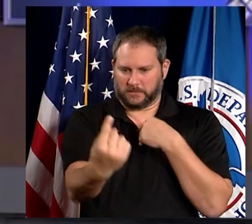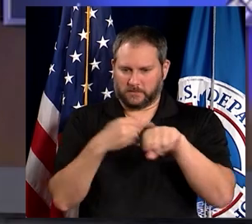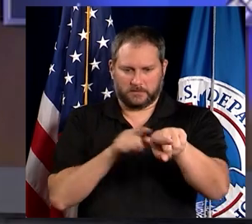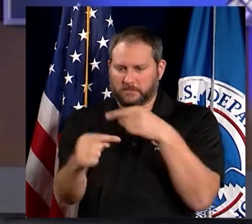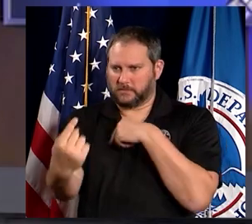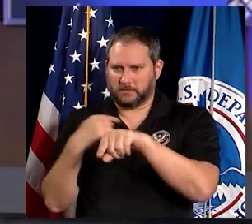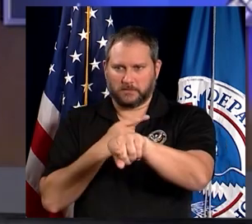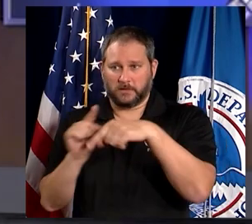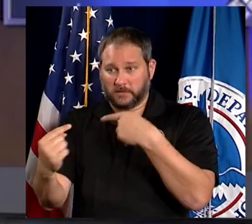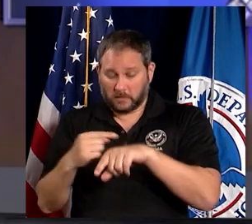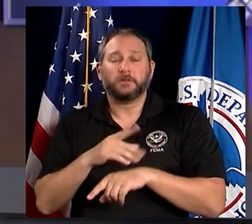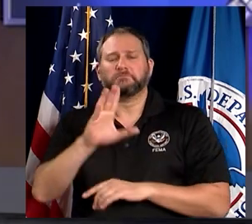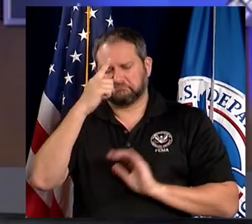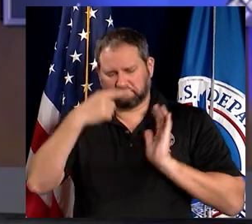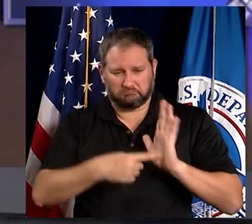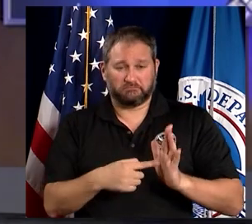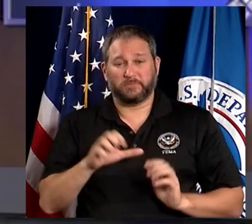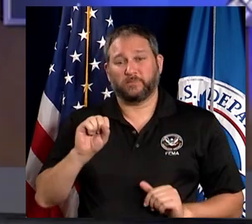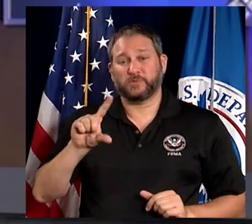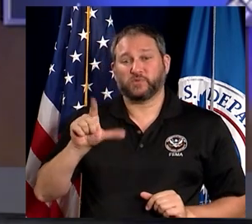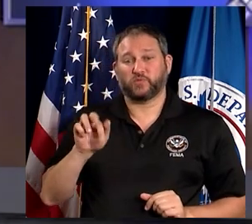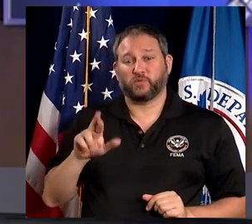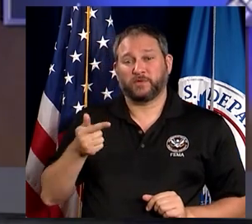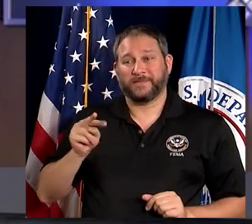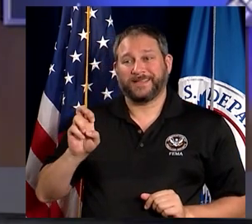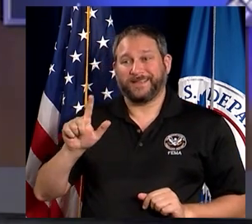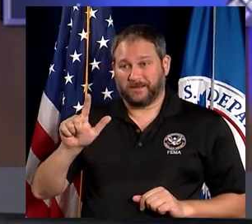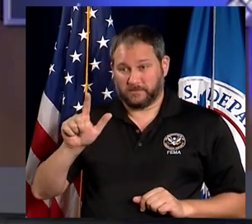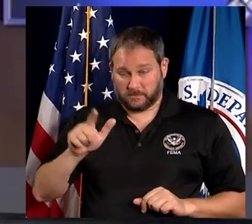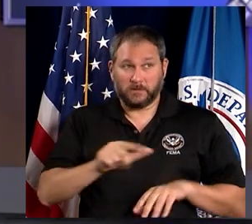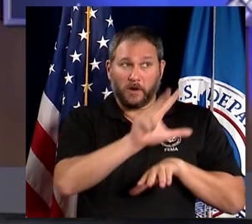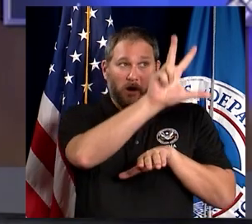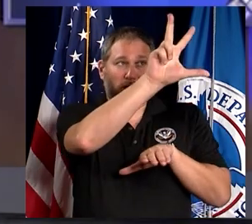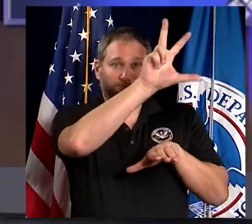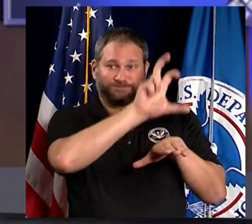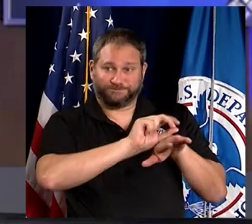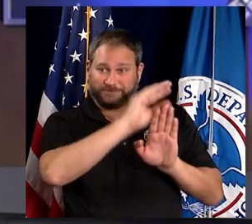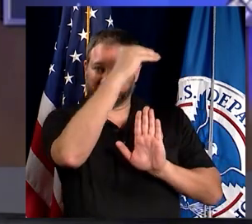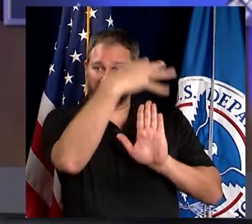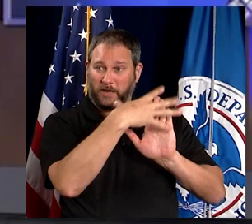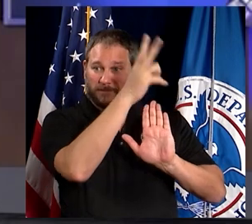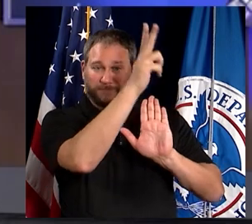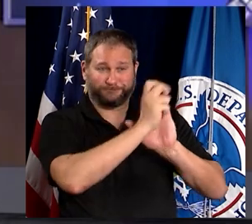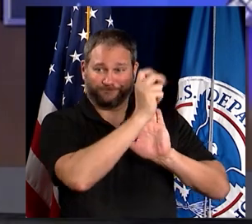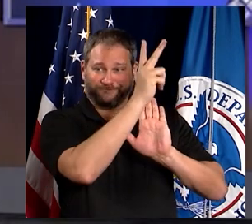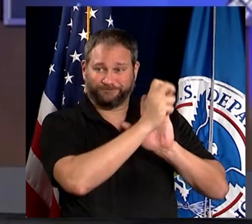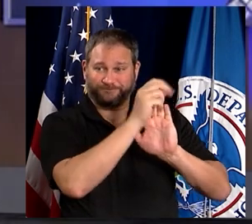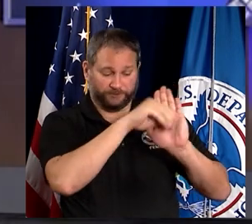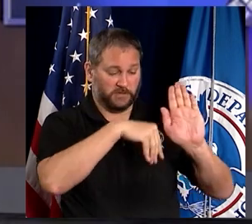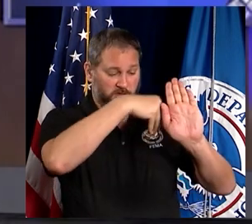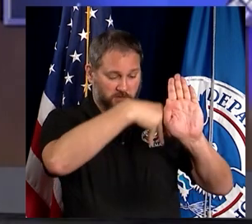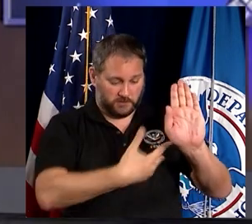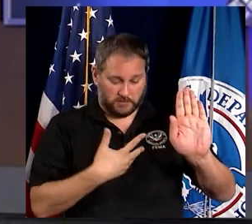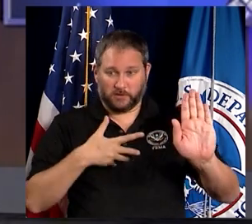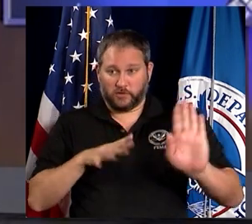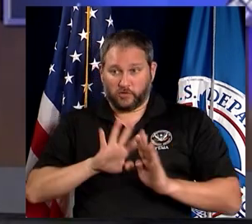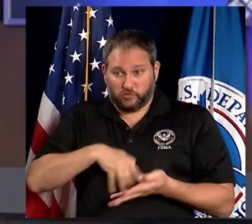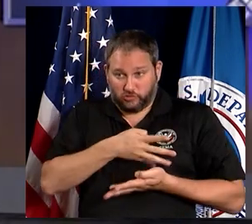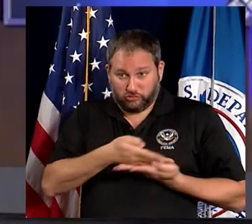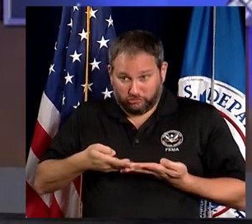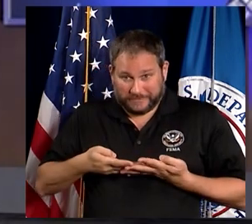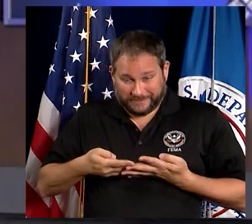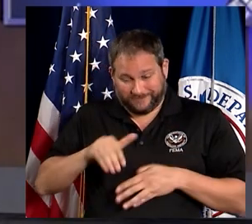instance, solar panels on your house are generating electricity during the day and sending current to the grid, but at night your home becomes an